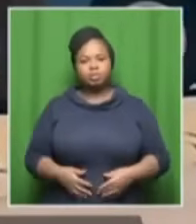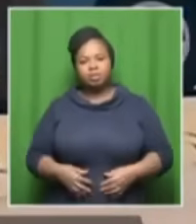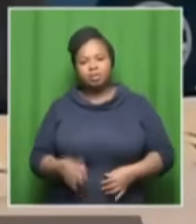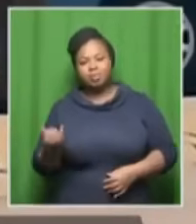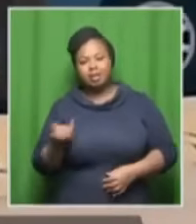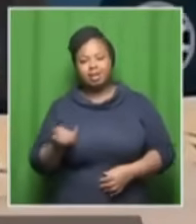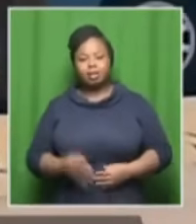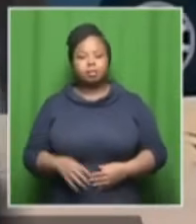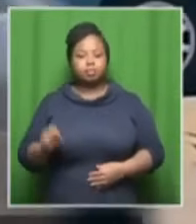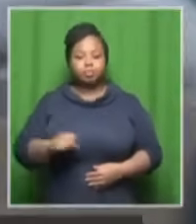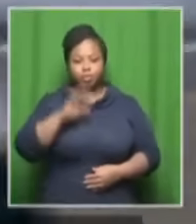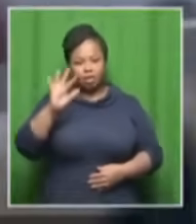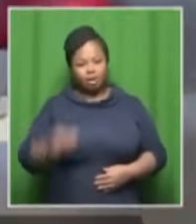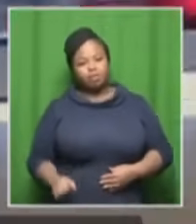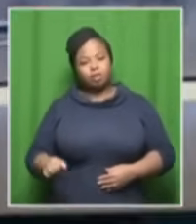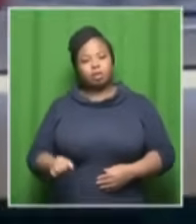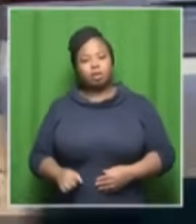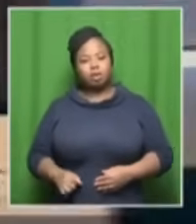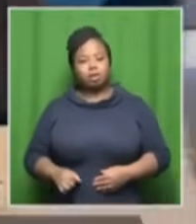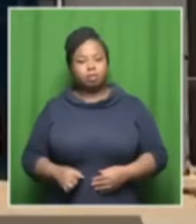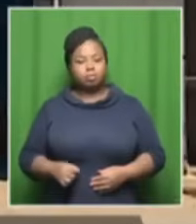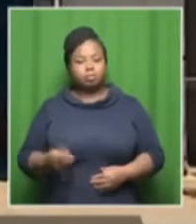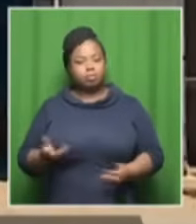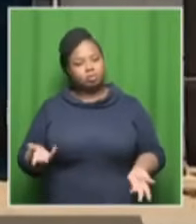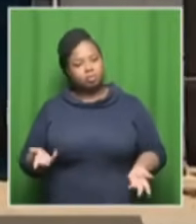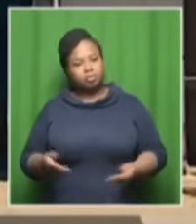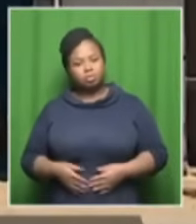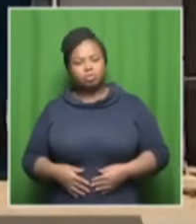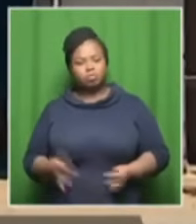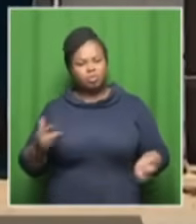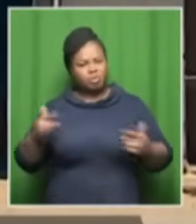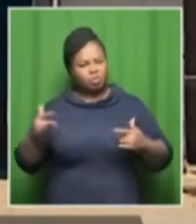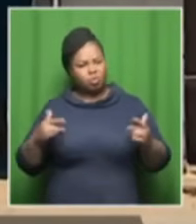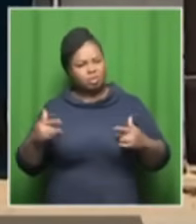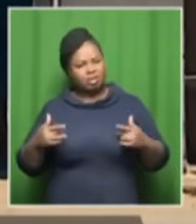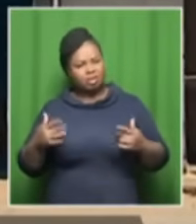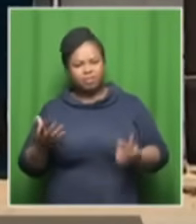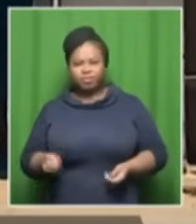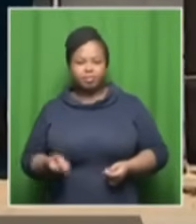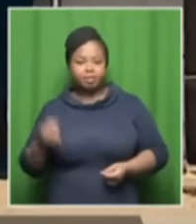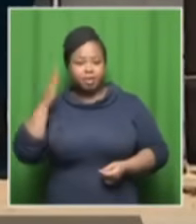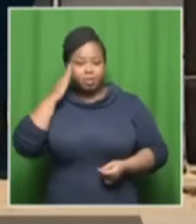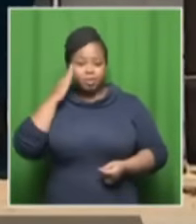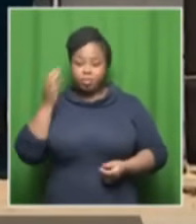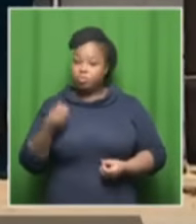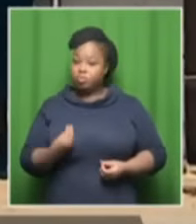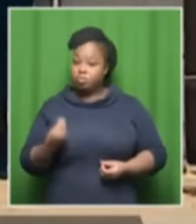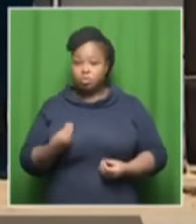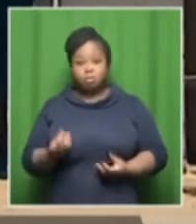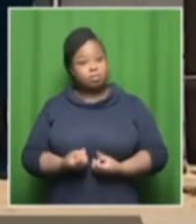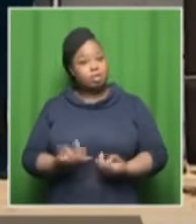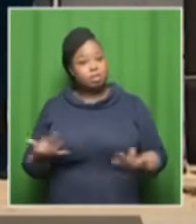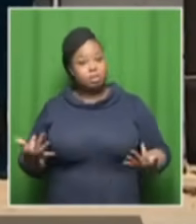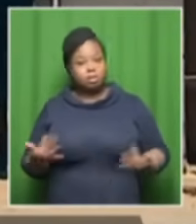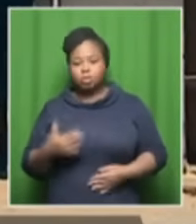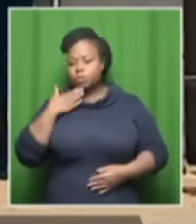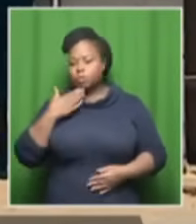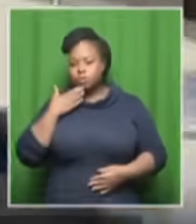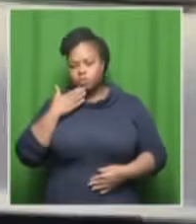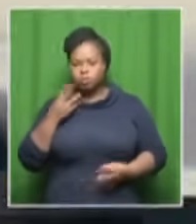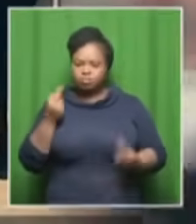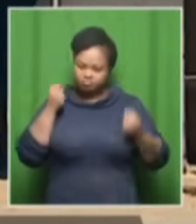like at South Africa as a whole, you become concerned. I know many youth that are very